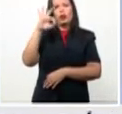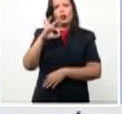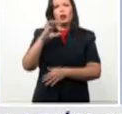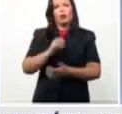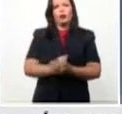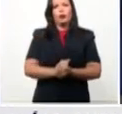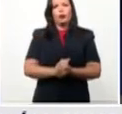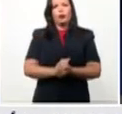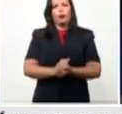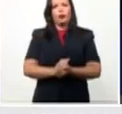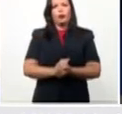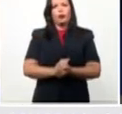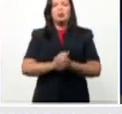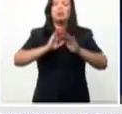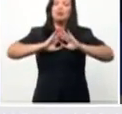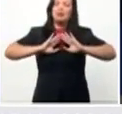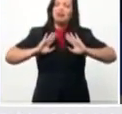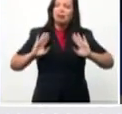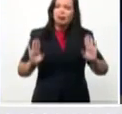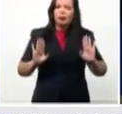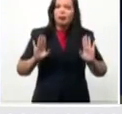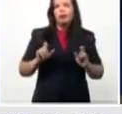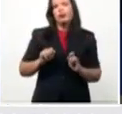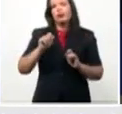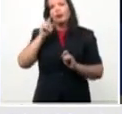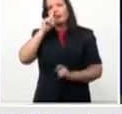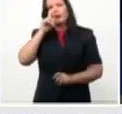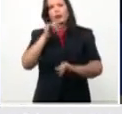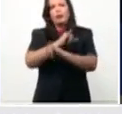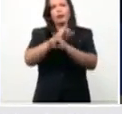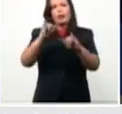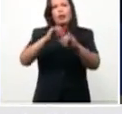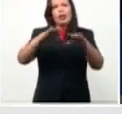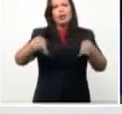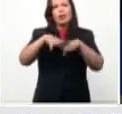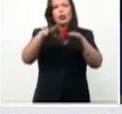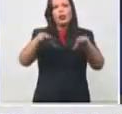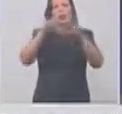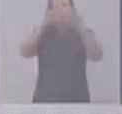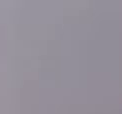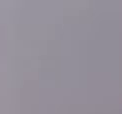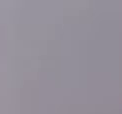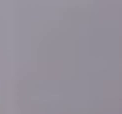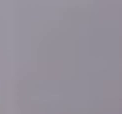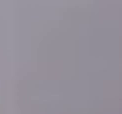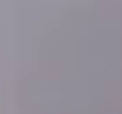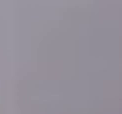terms of the national and international situation I had to report today.